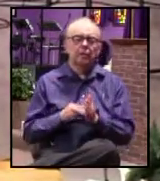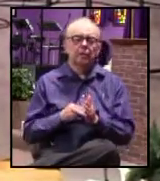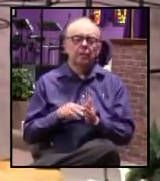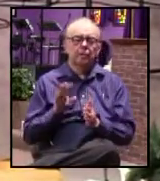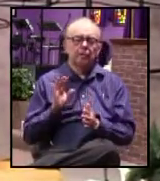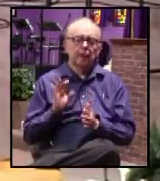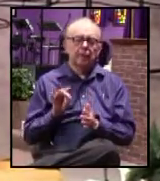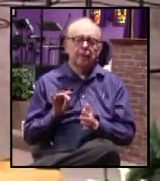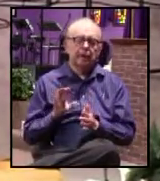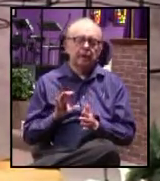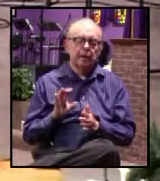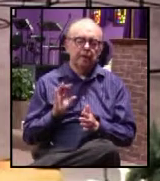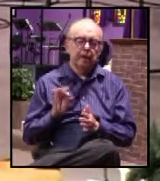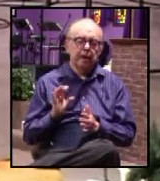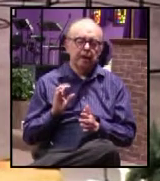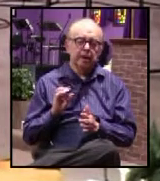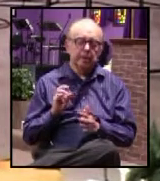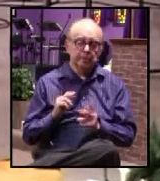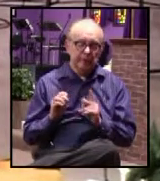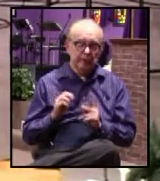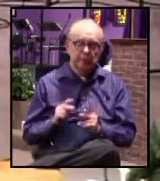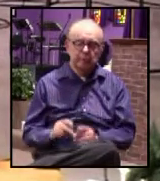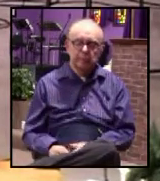2,880 people.